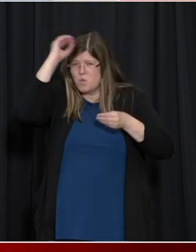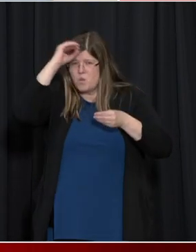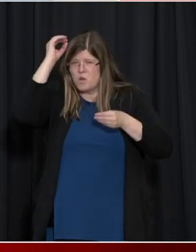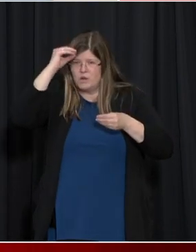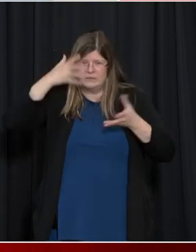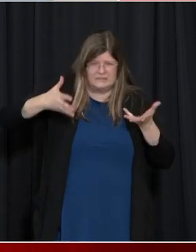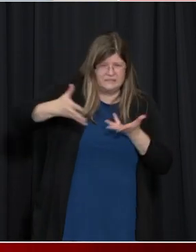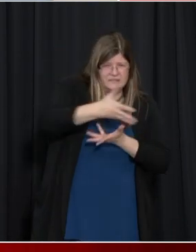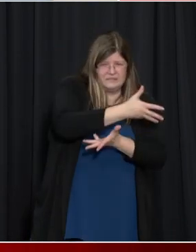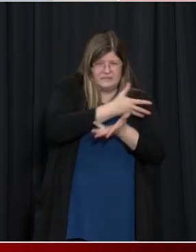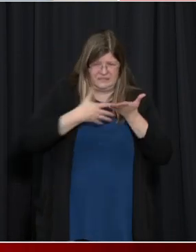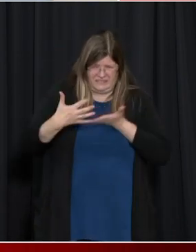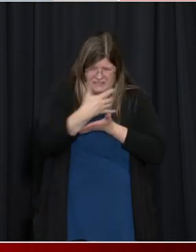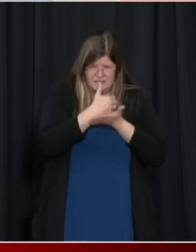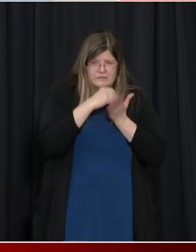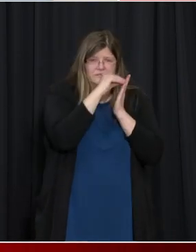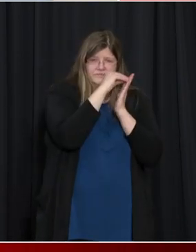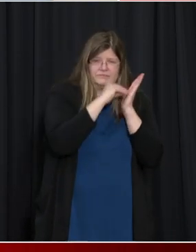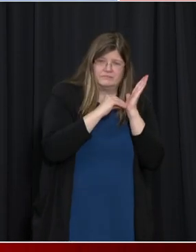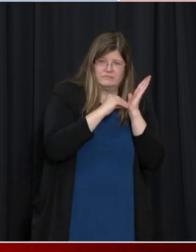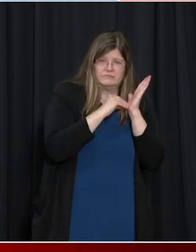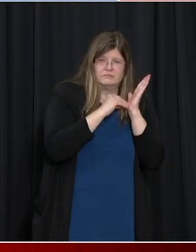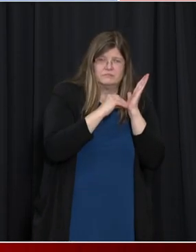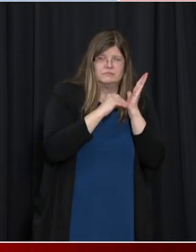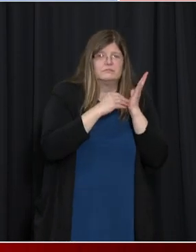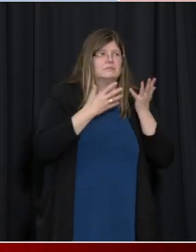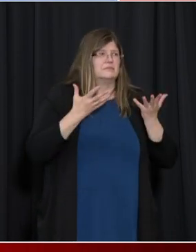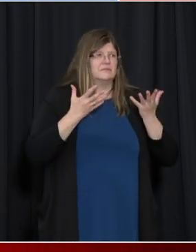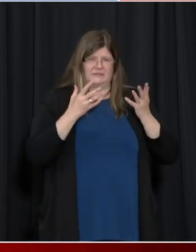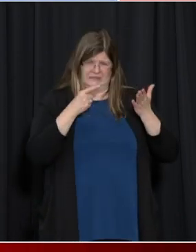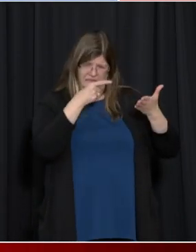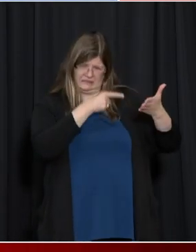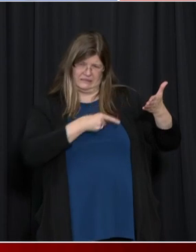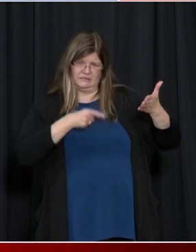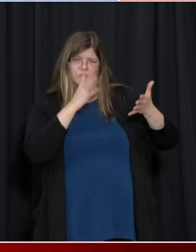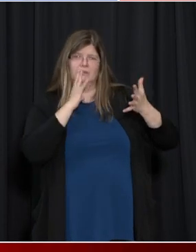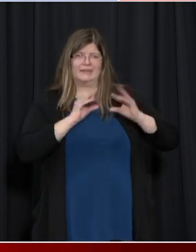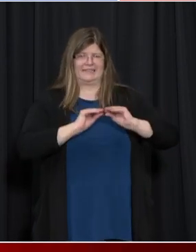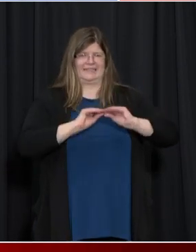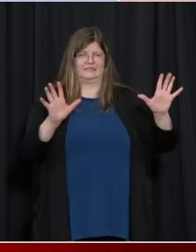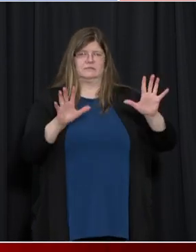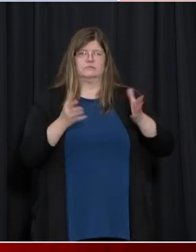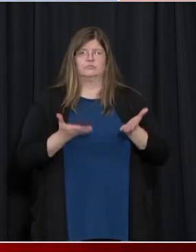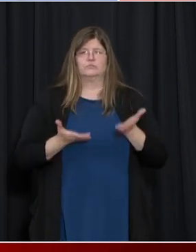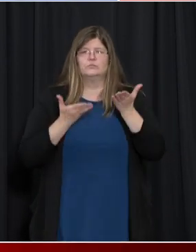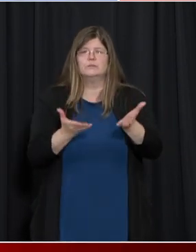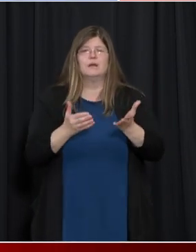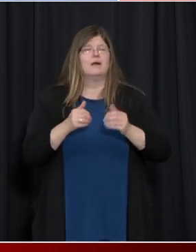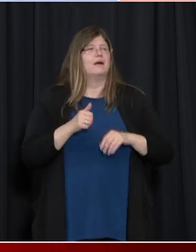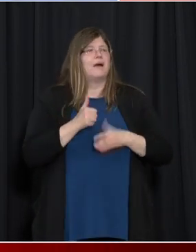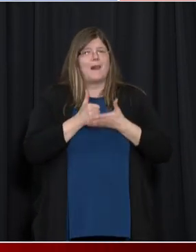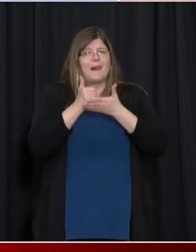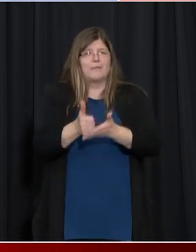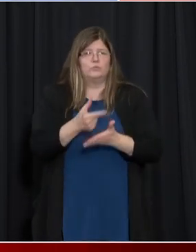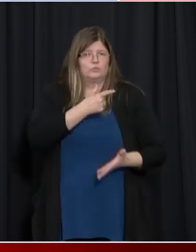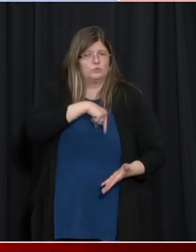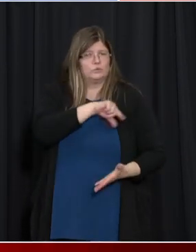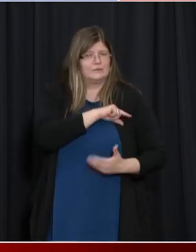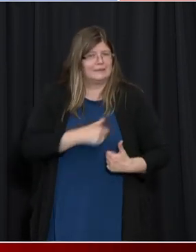recommendation that came was that it would be advantageous, both from a quality of life point of view and a business point of view,